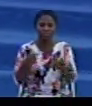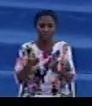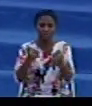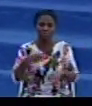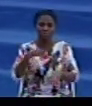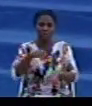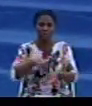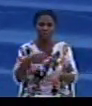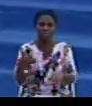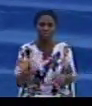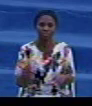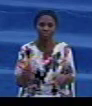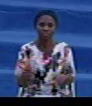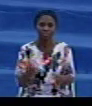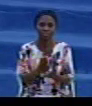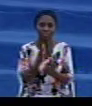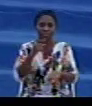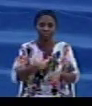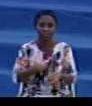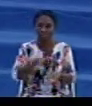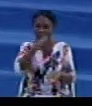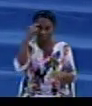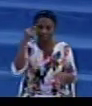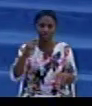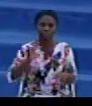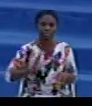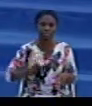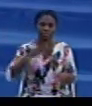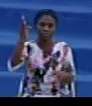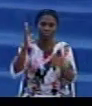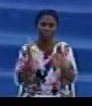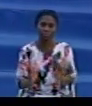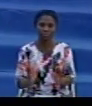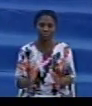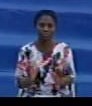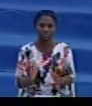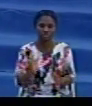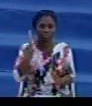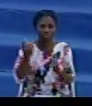be coming to Ibadan, the Alpha location. And this evening